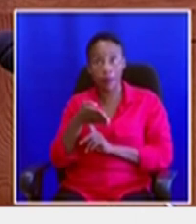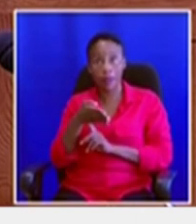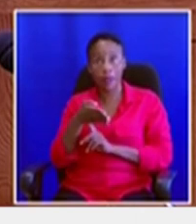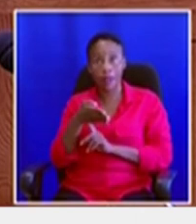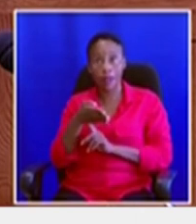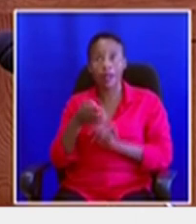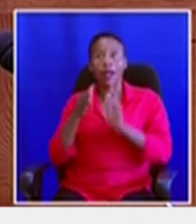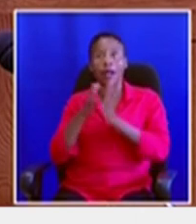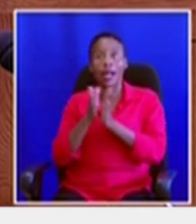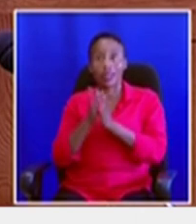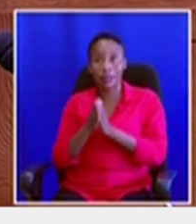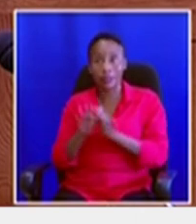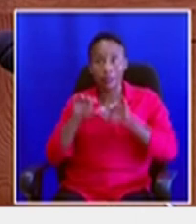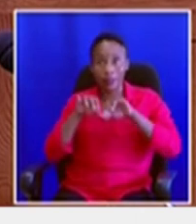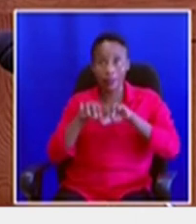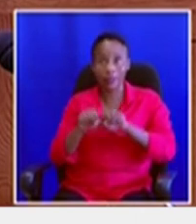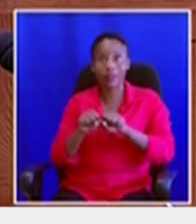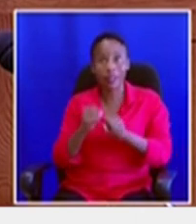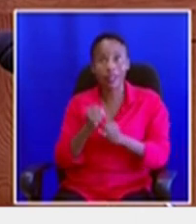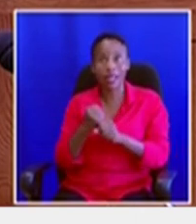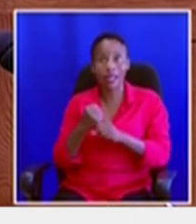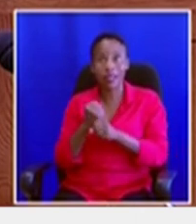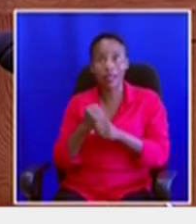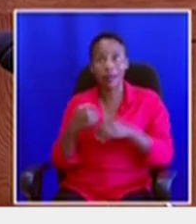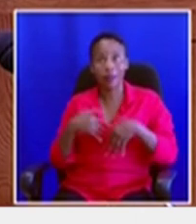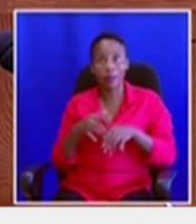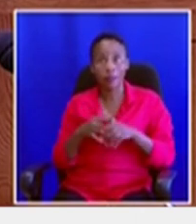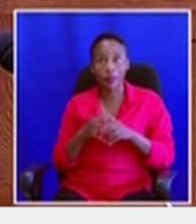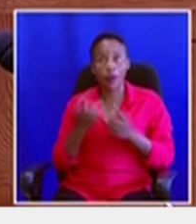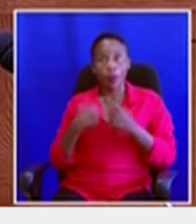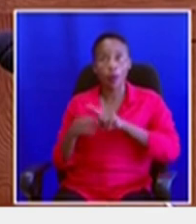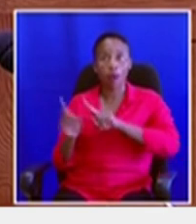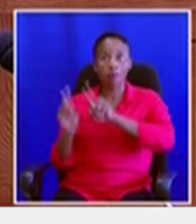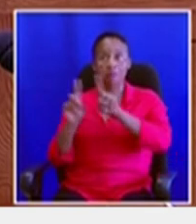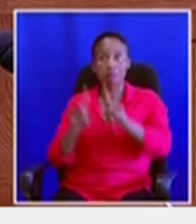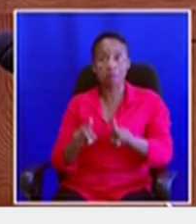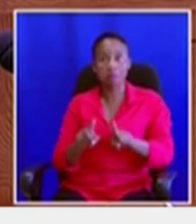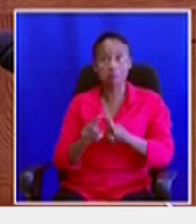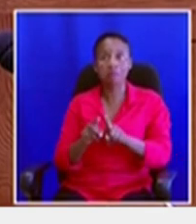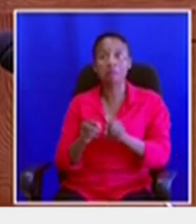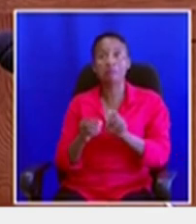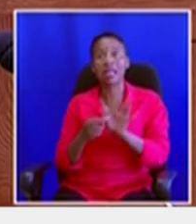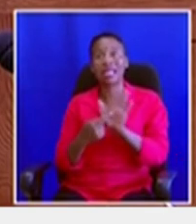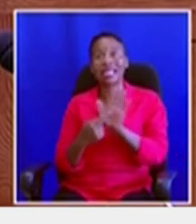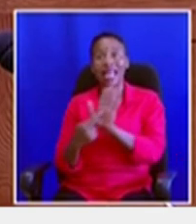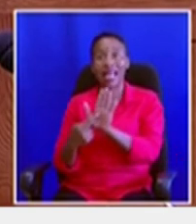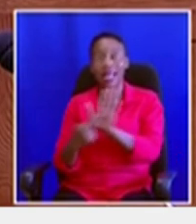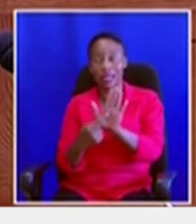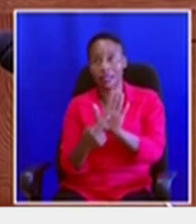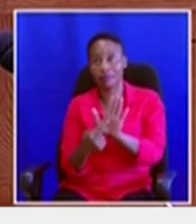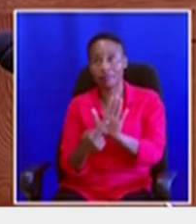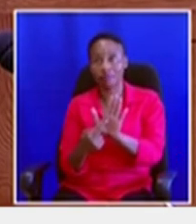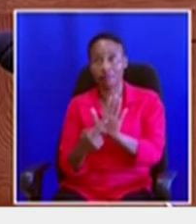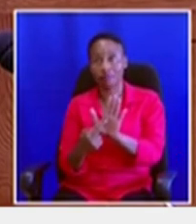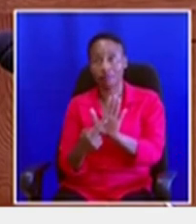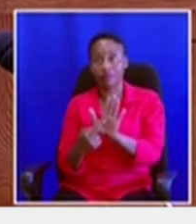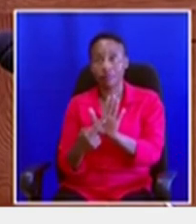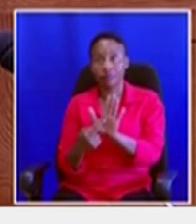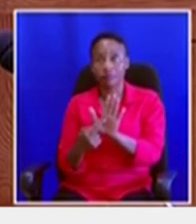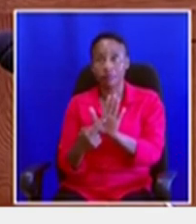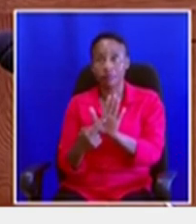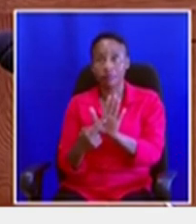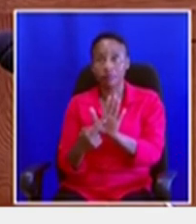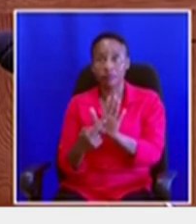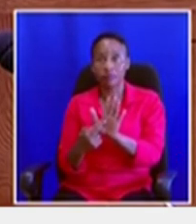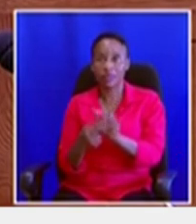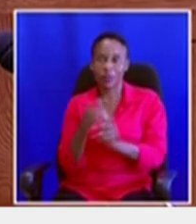him, because when he came with his delegation, it was close